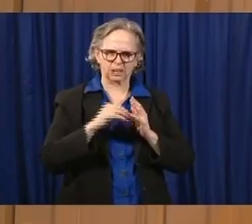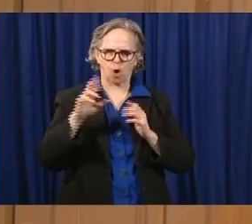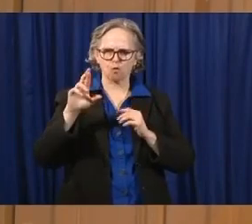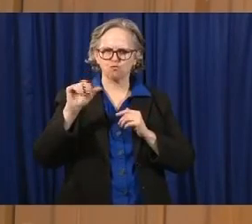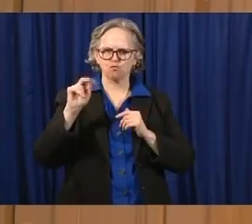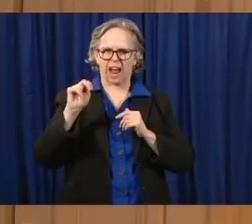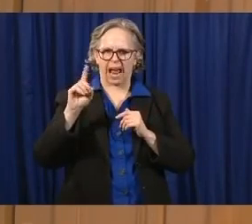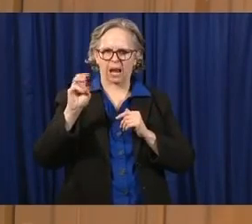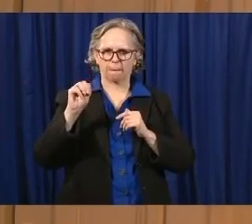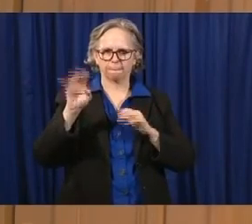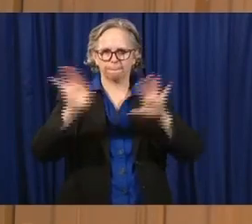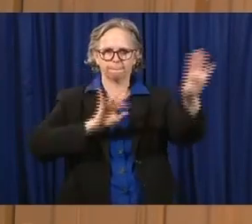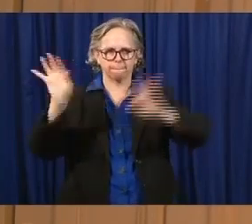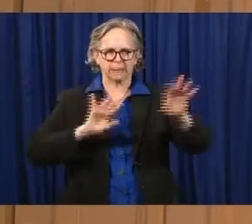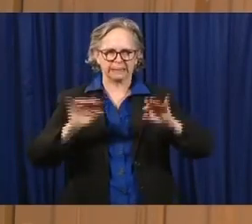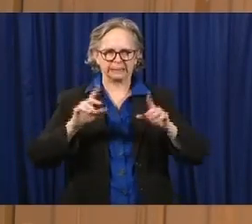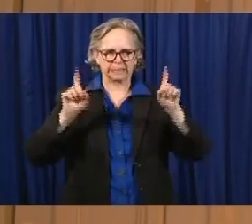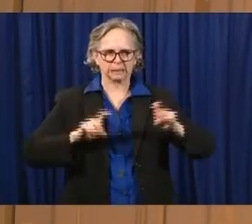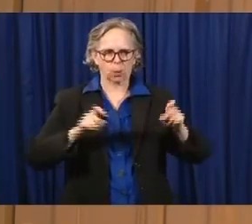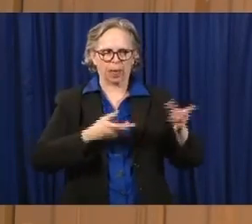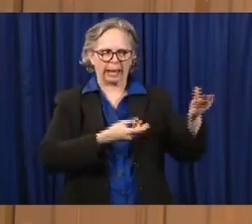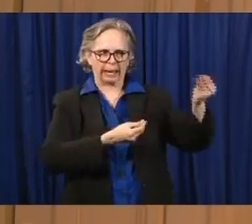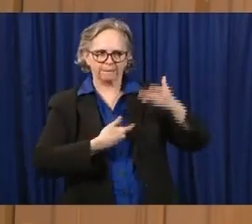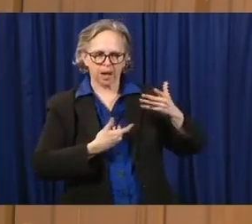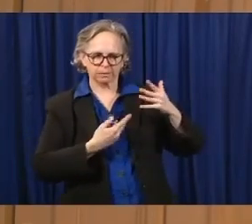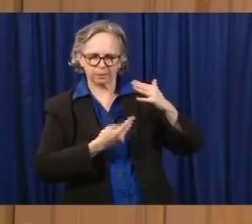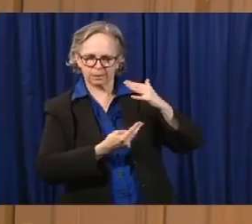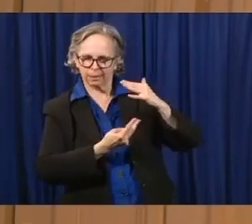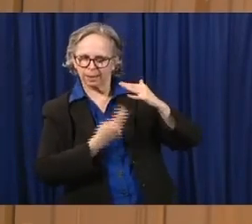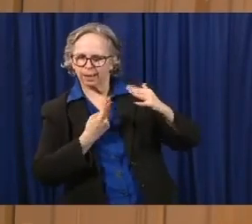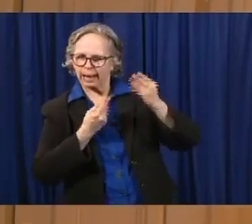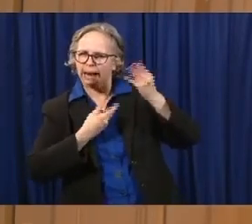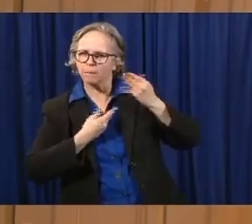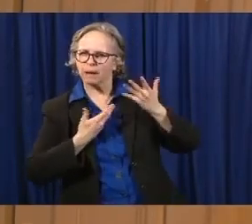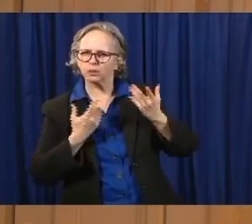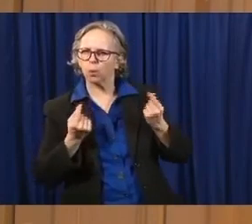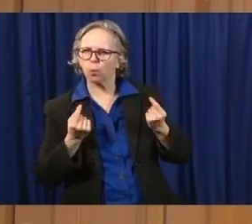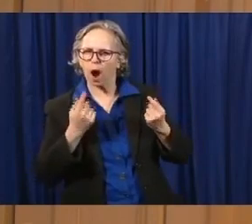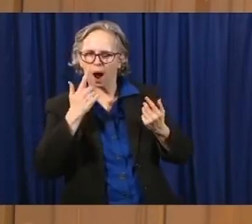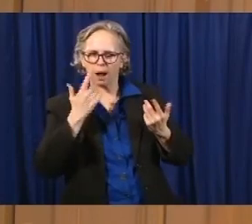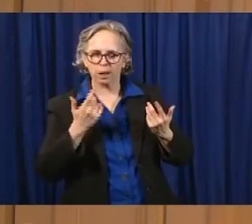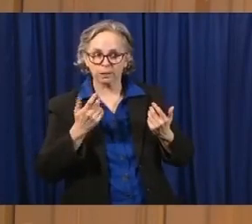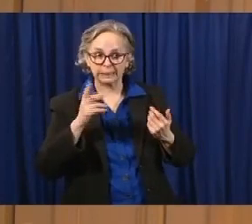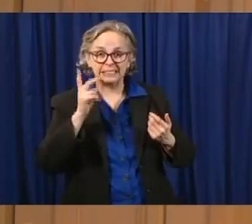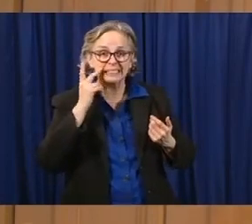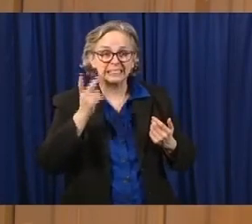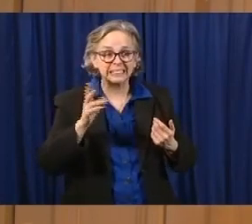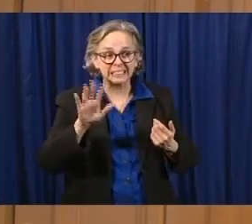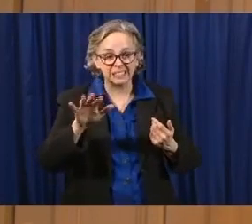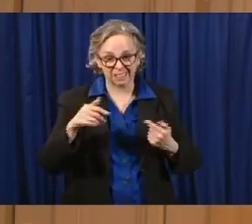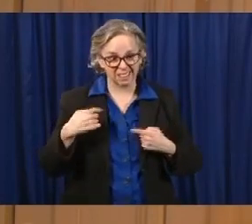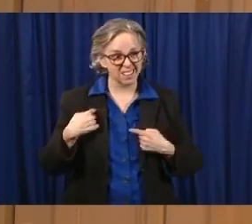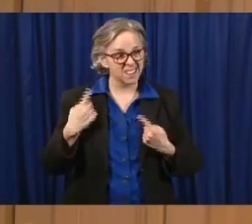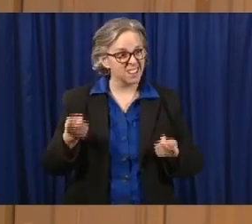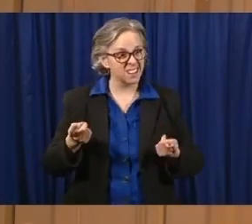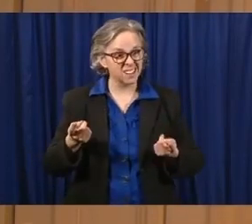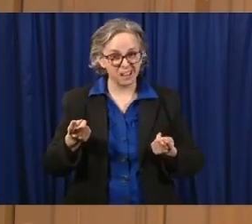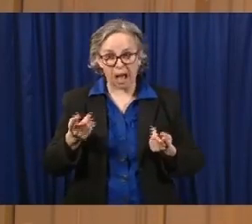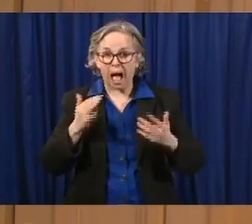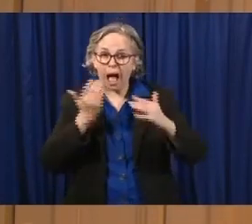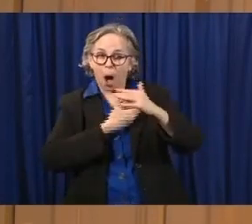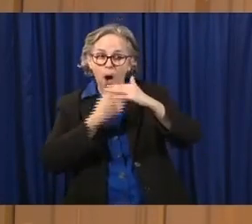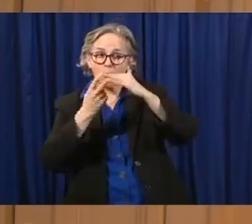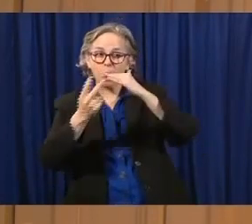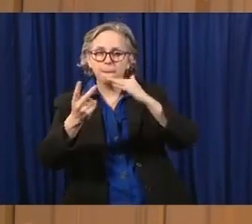numbers. And each day you see our data gets better and people are like, why aren't you giving us this? Some of the data wasn't never owned by the Department of